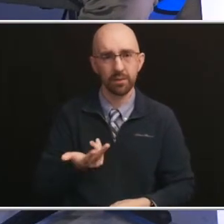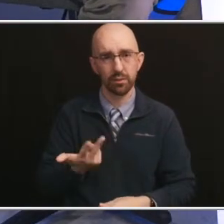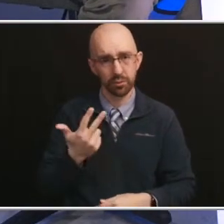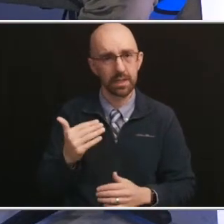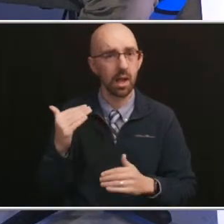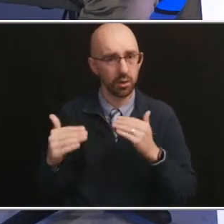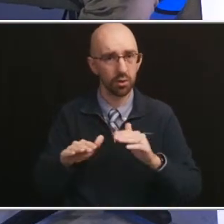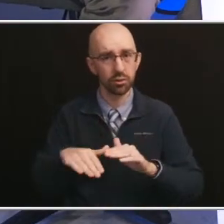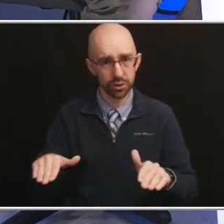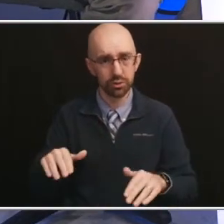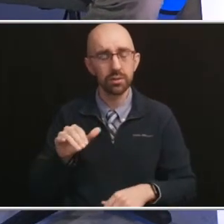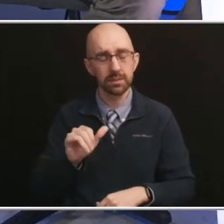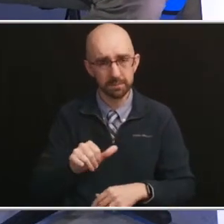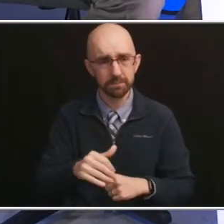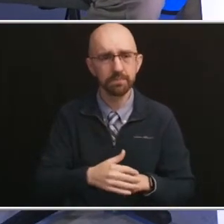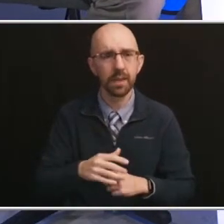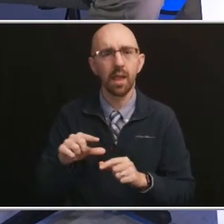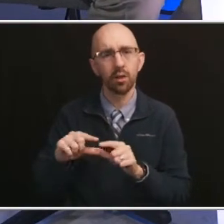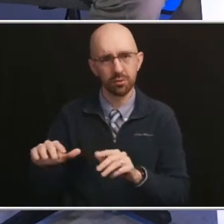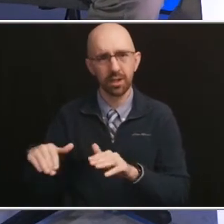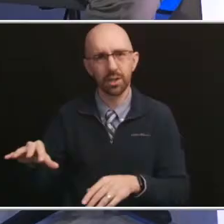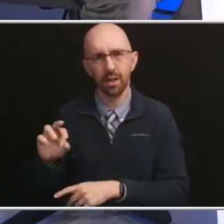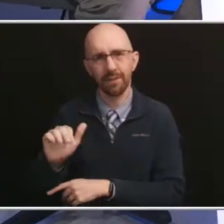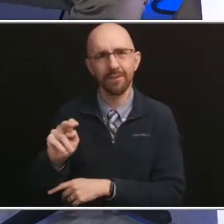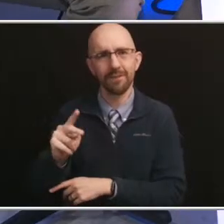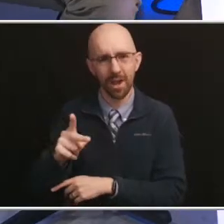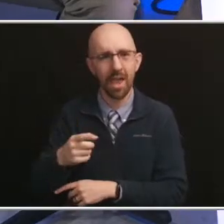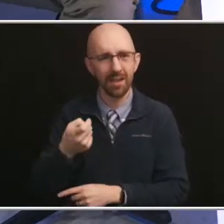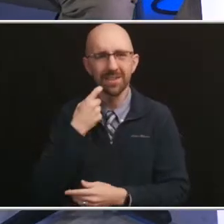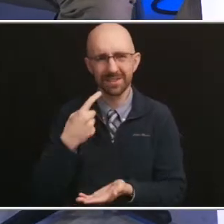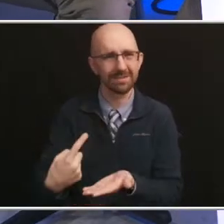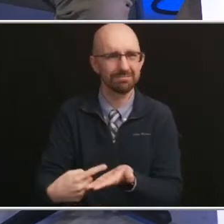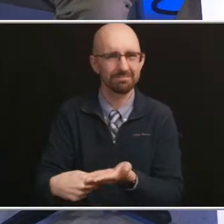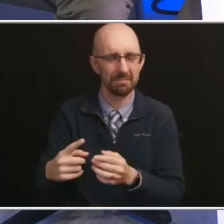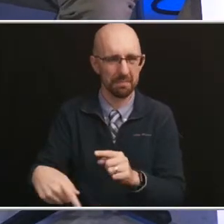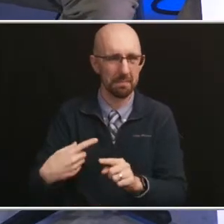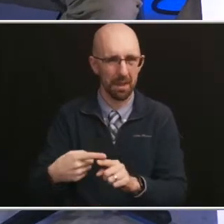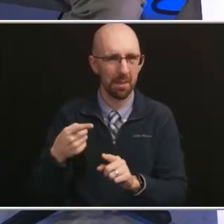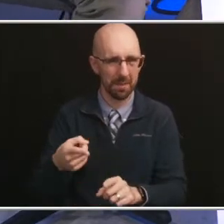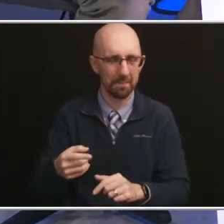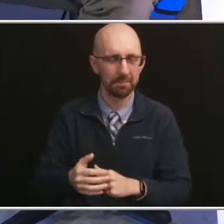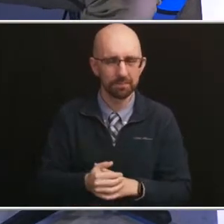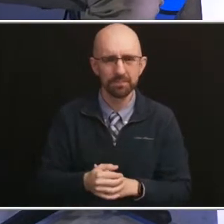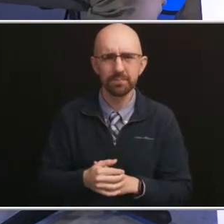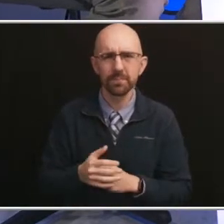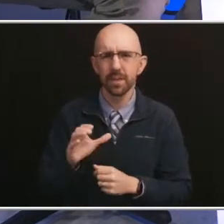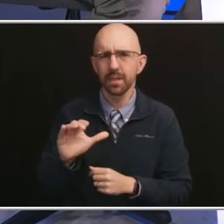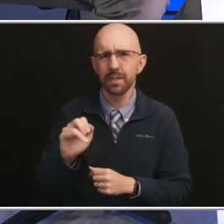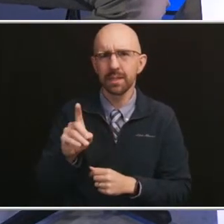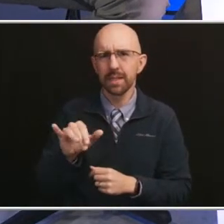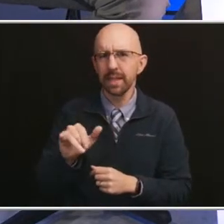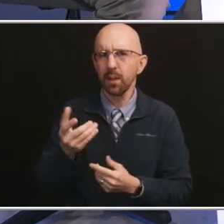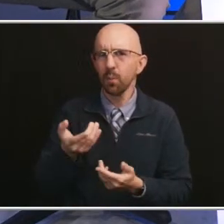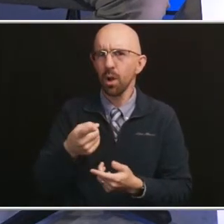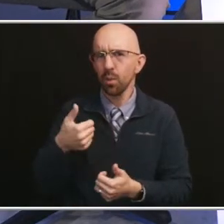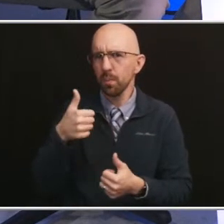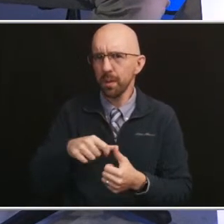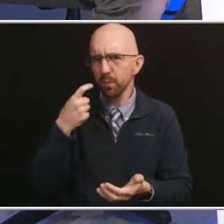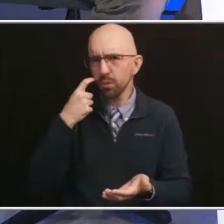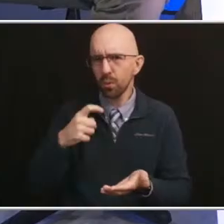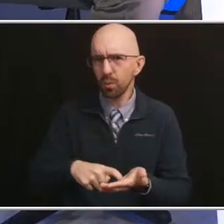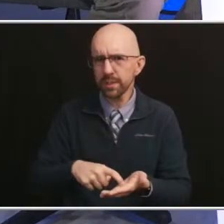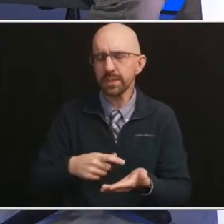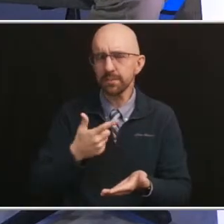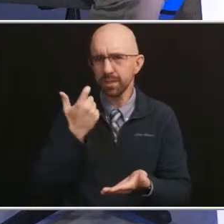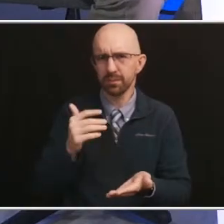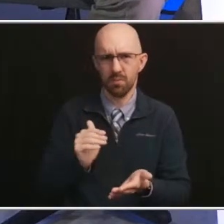do. And a grandchild, Frank, that we were just speaking about. Cindy, what do you remember noticing? Because often